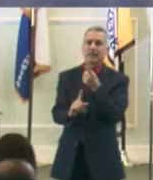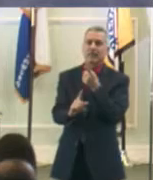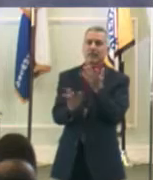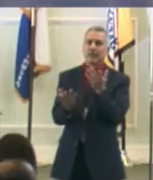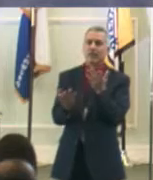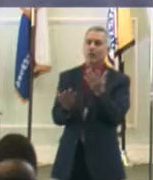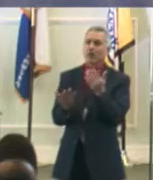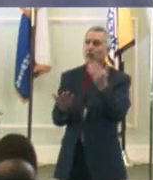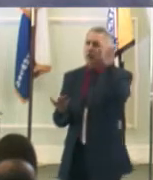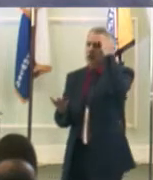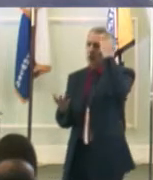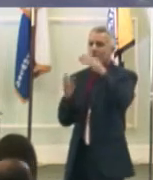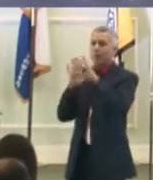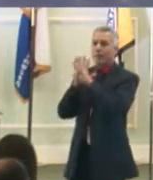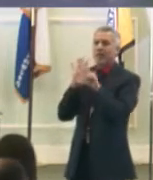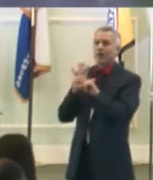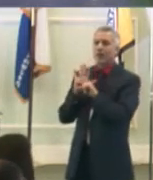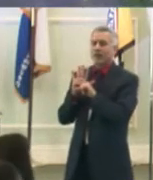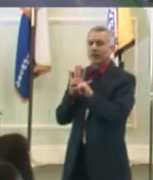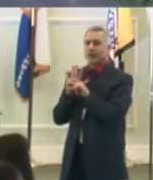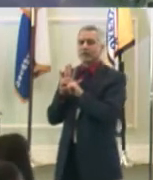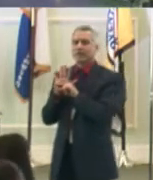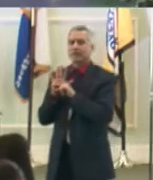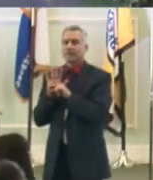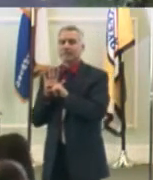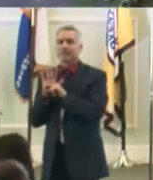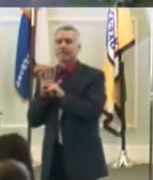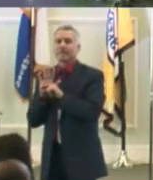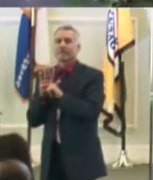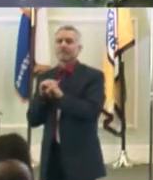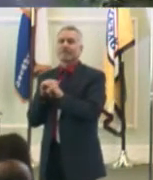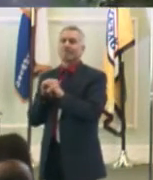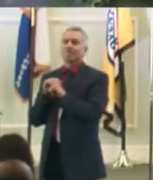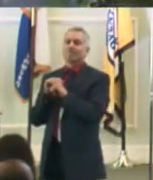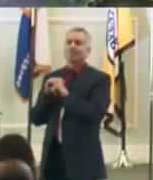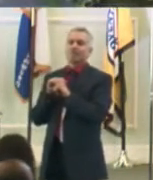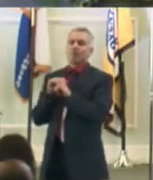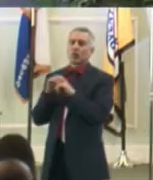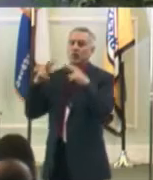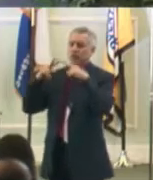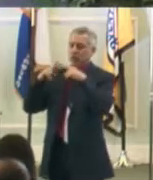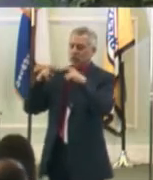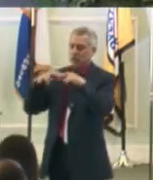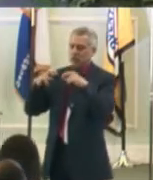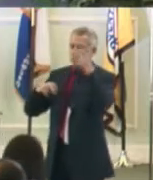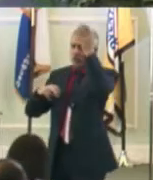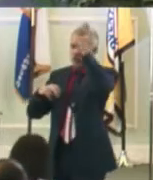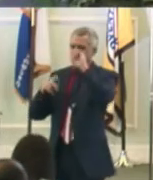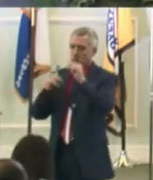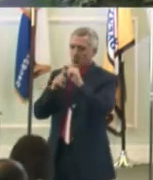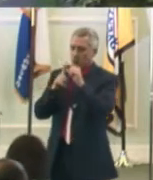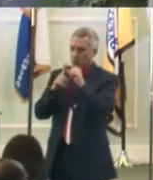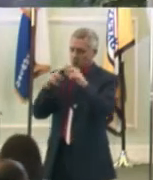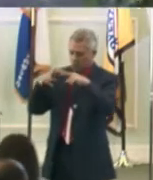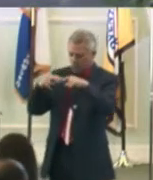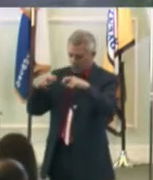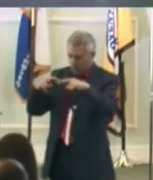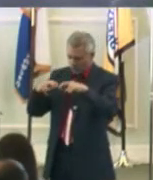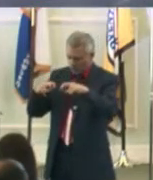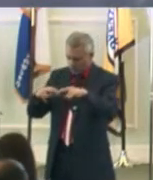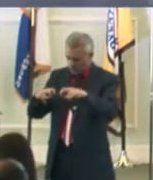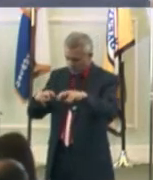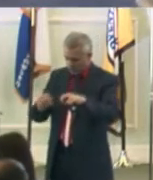Let's focus on that. Sometimes as Adventists, we're really smart. You guys are really smart. You study God's word. And sometimes we get long,